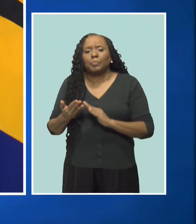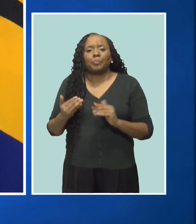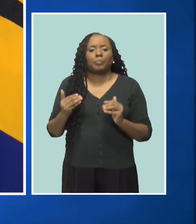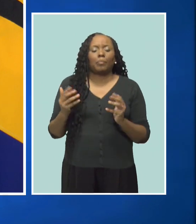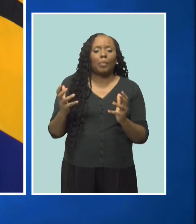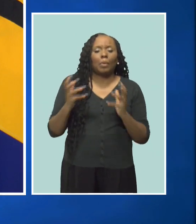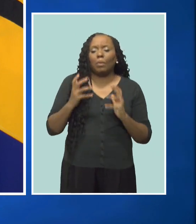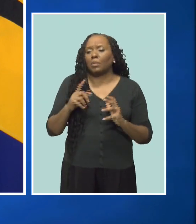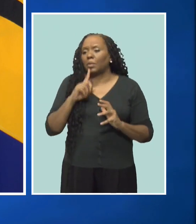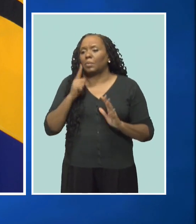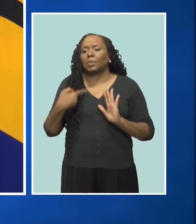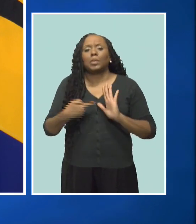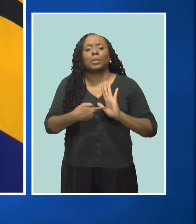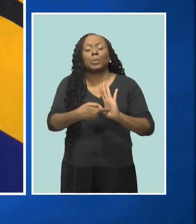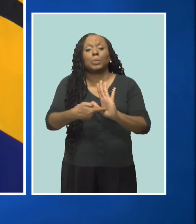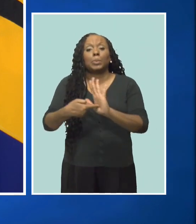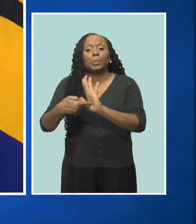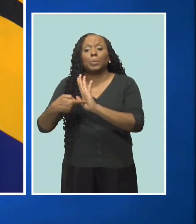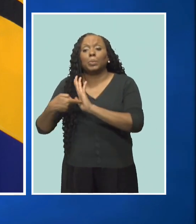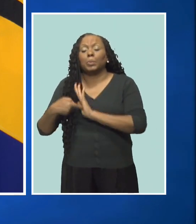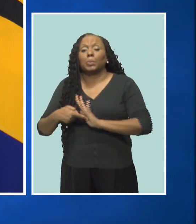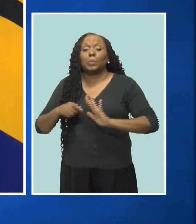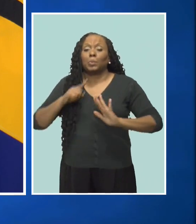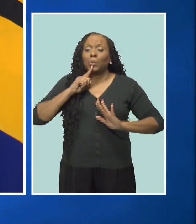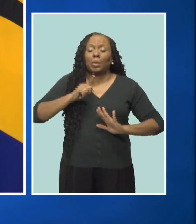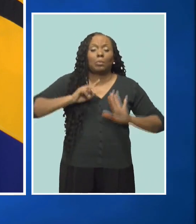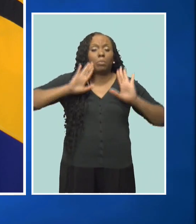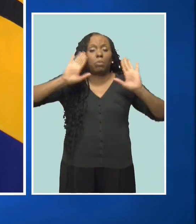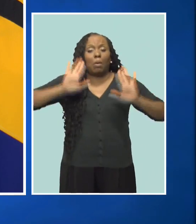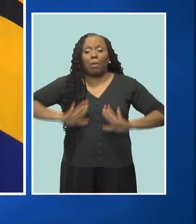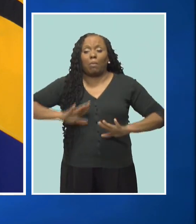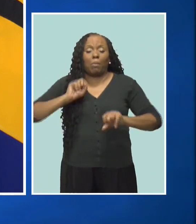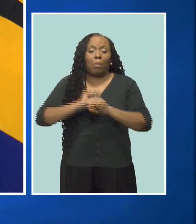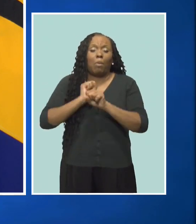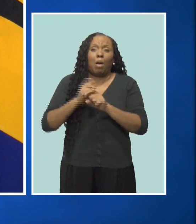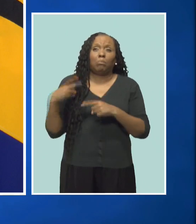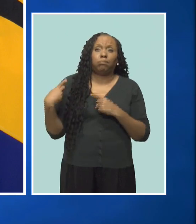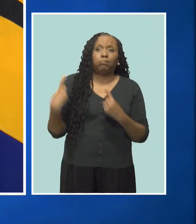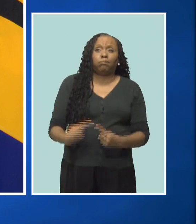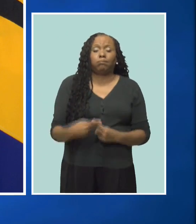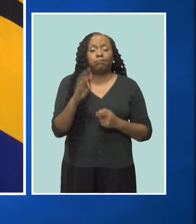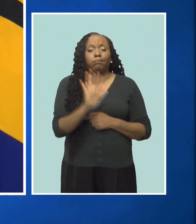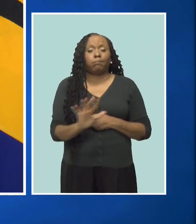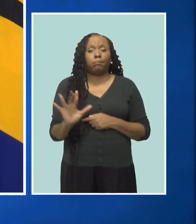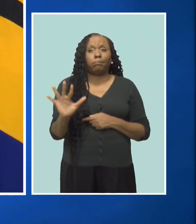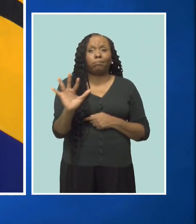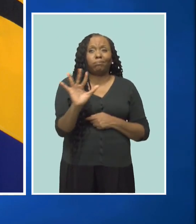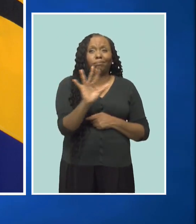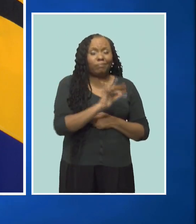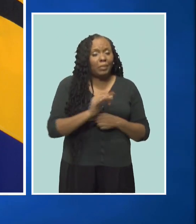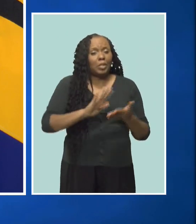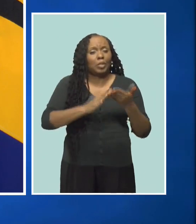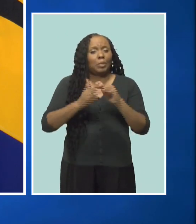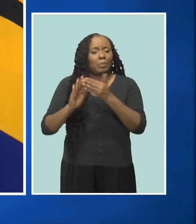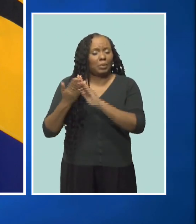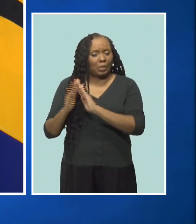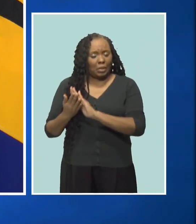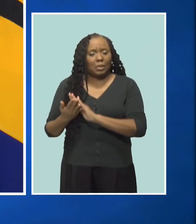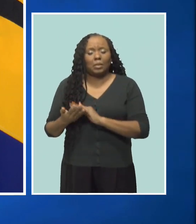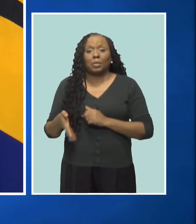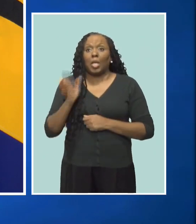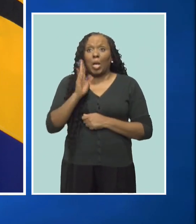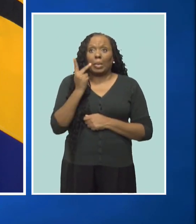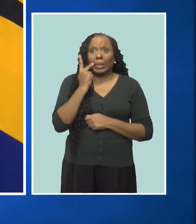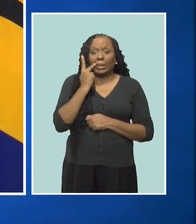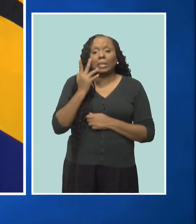able to highlight the tremendous work that is happening within communities across a number of different spheres. So you will see